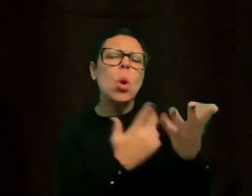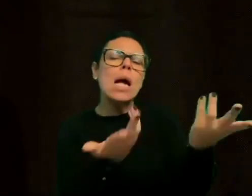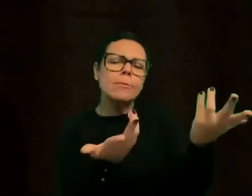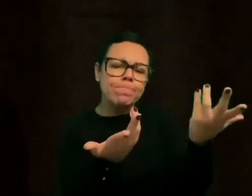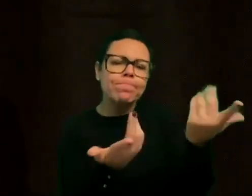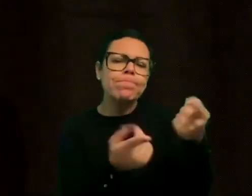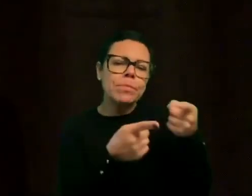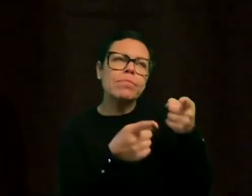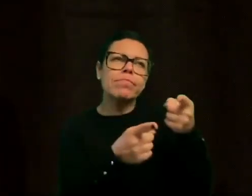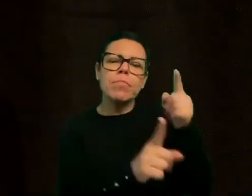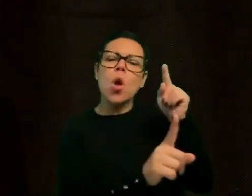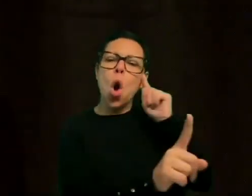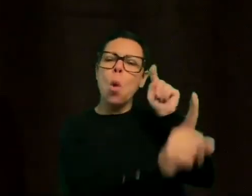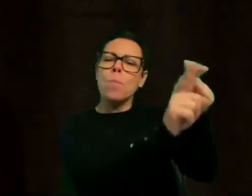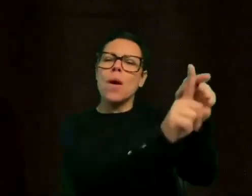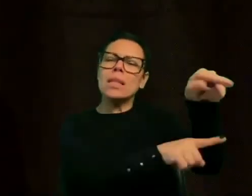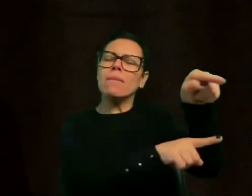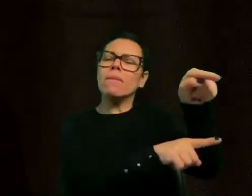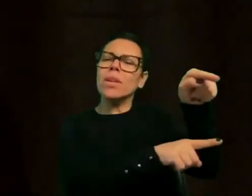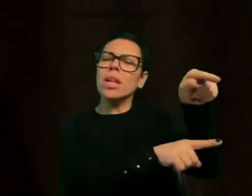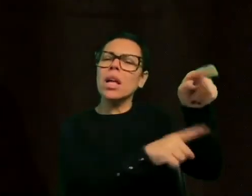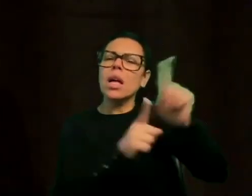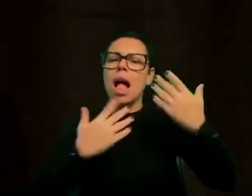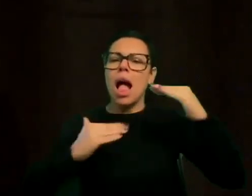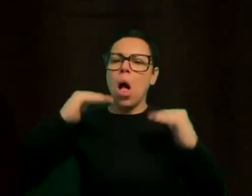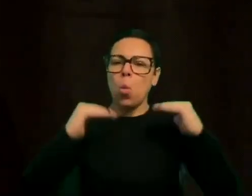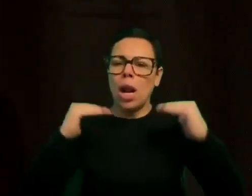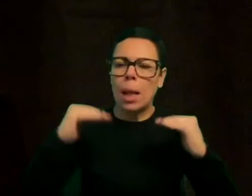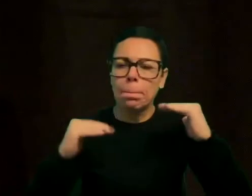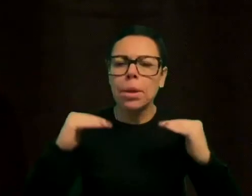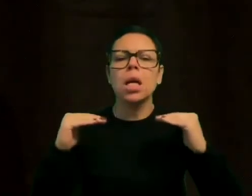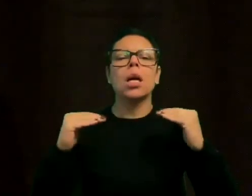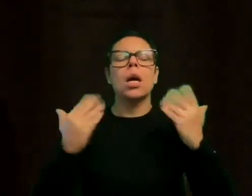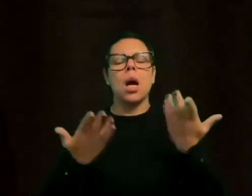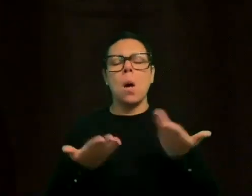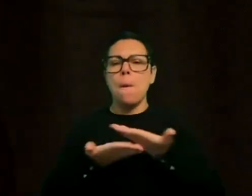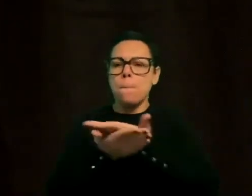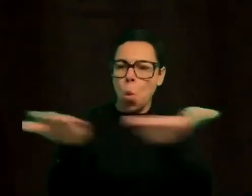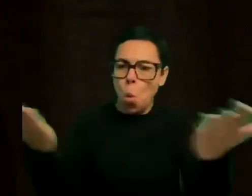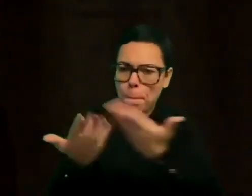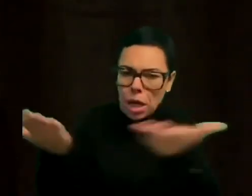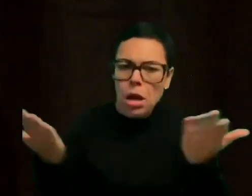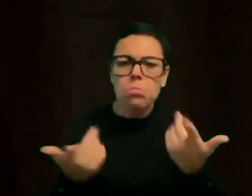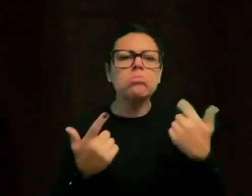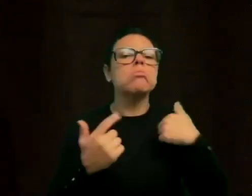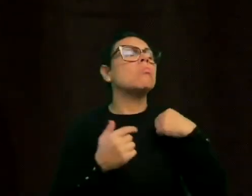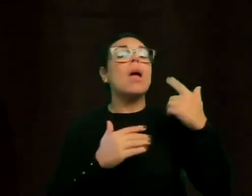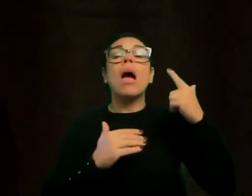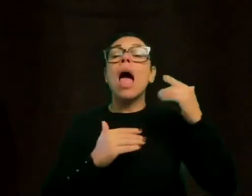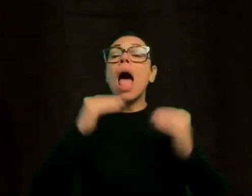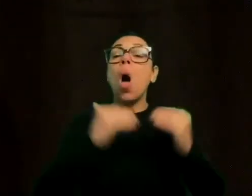bit the balance of what they do in procurement from pure competition to a more collaborative attitude, and